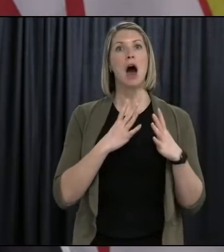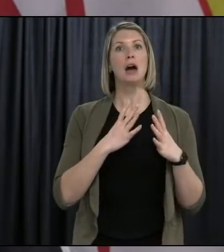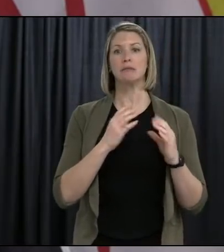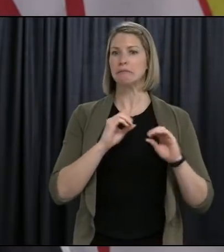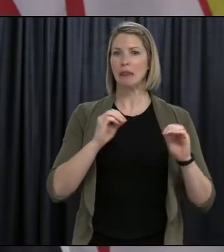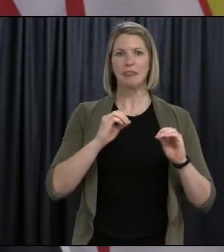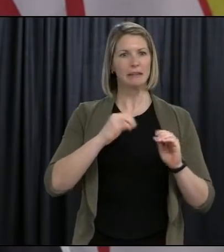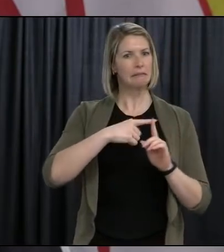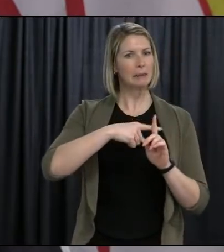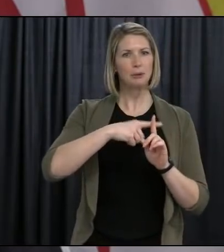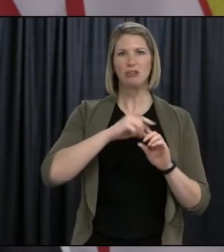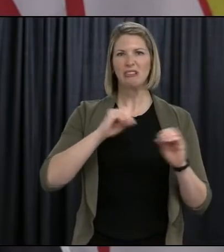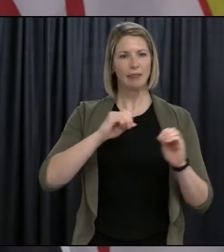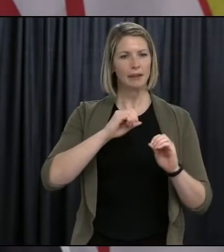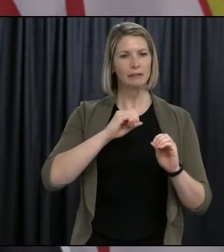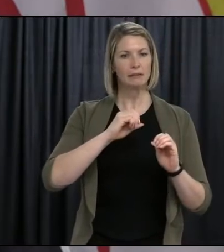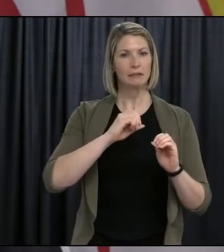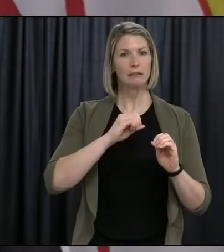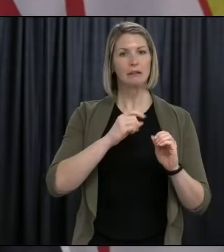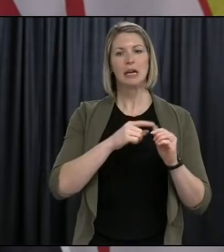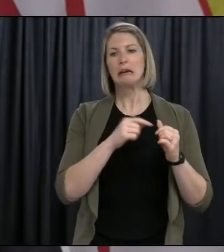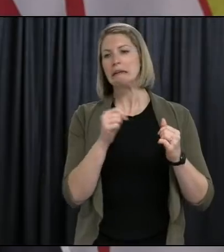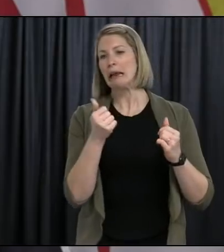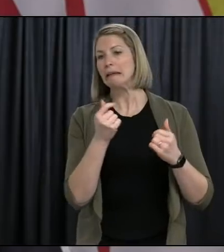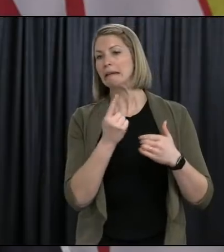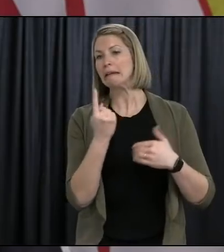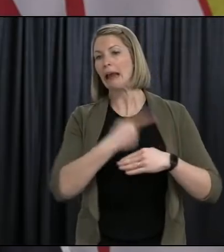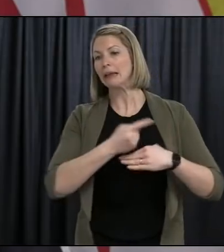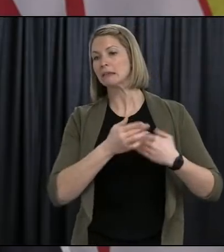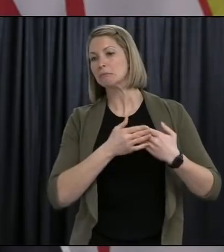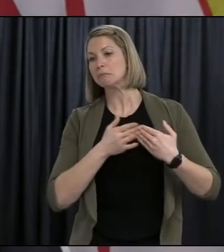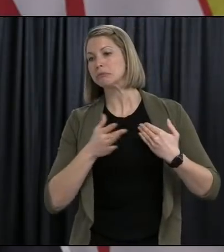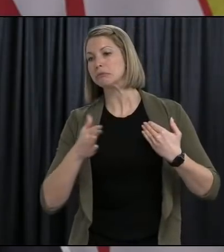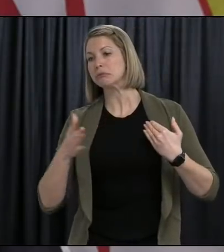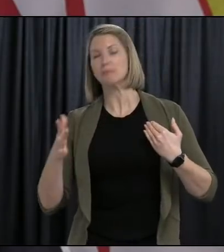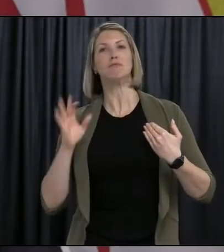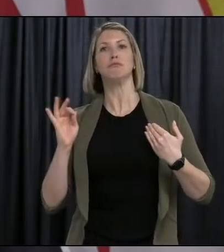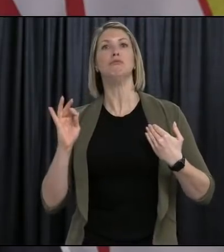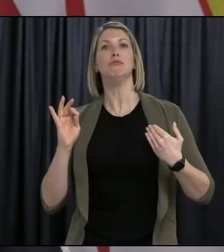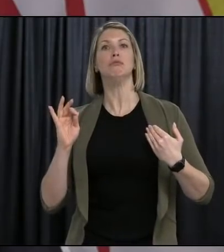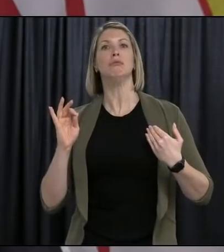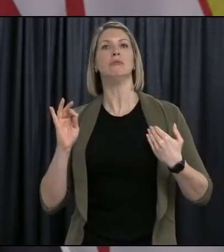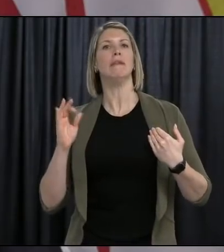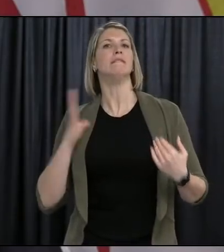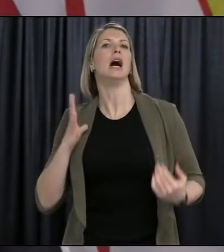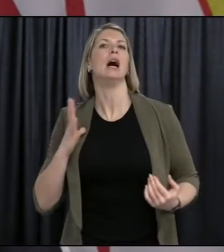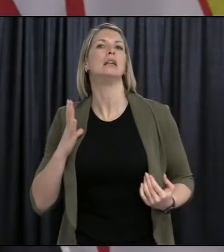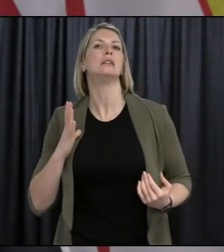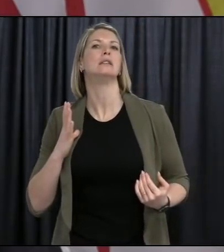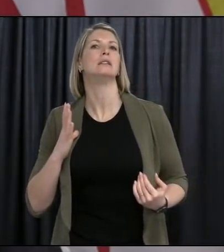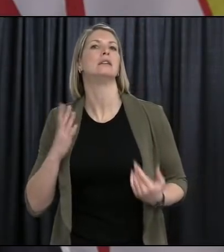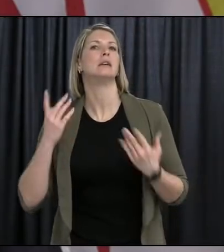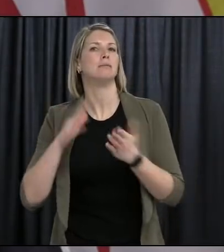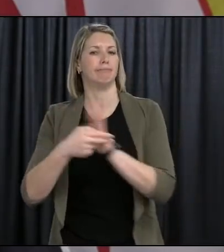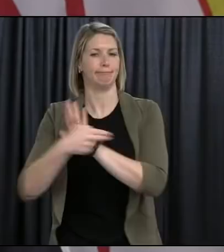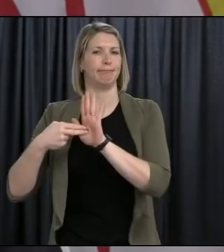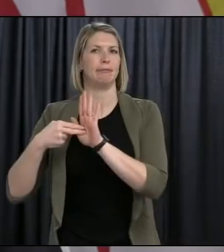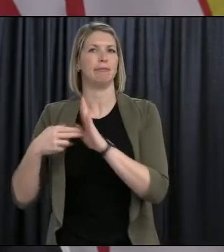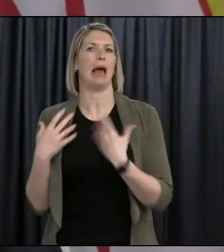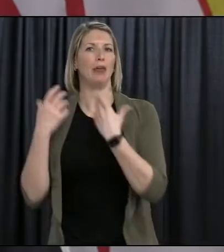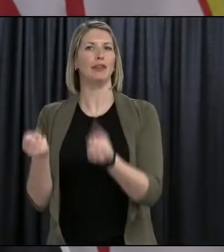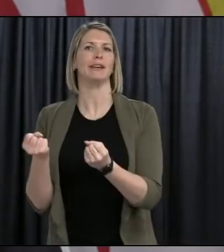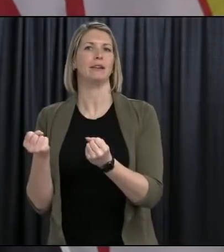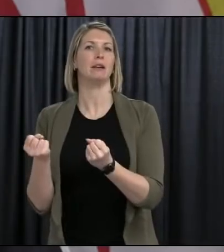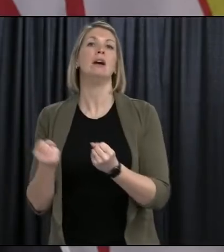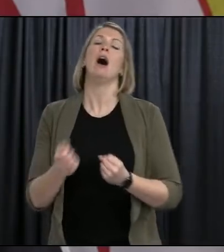is variable depending on the person. We know that a lot of people will have very mild illness and won't feel